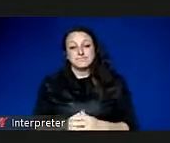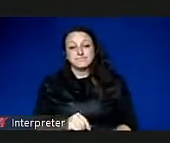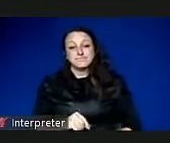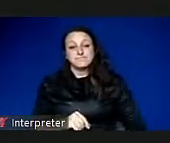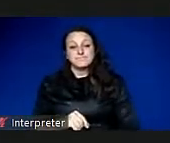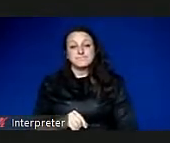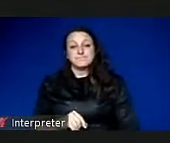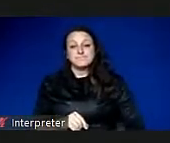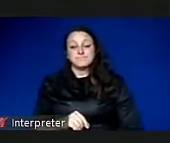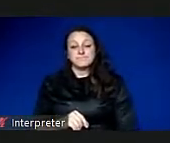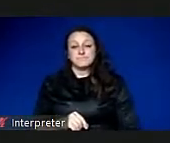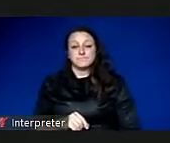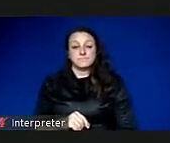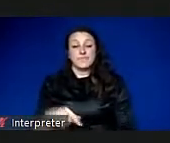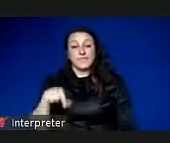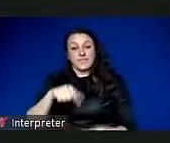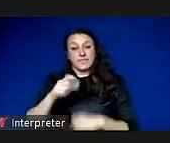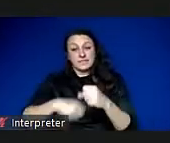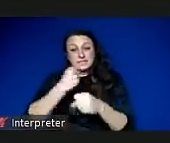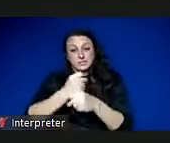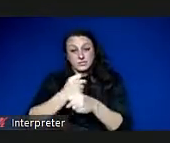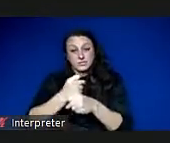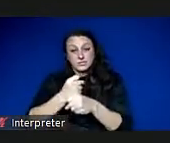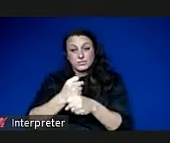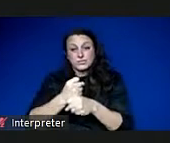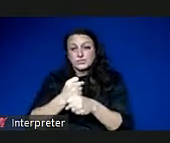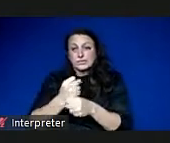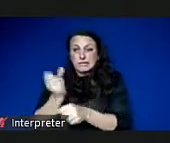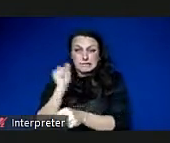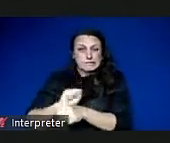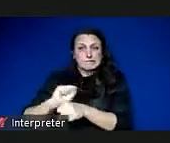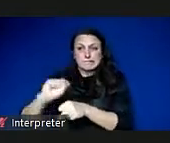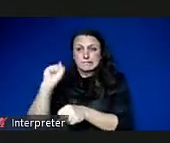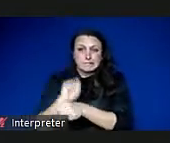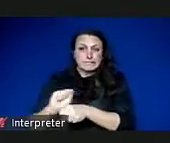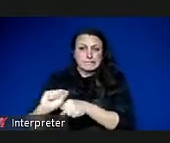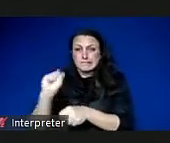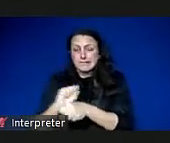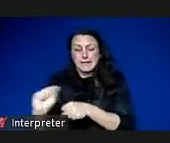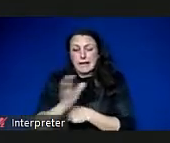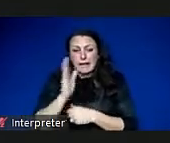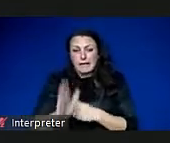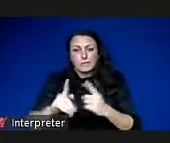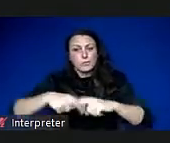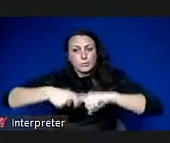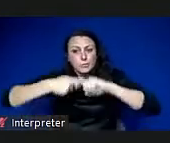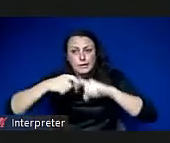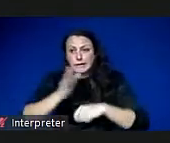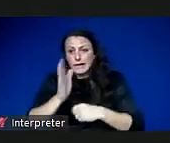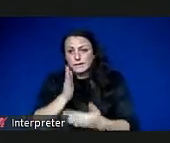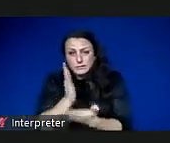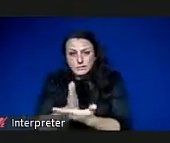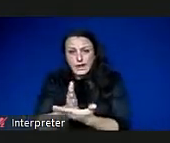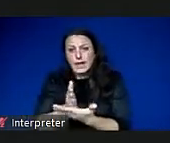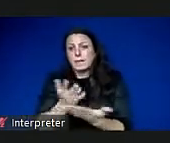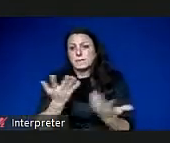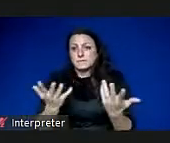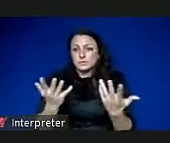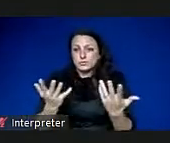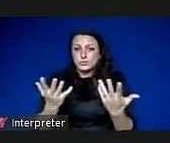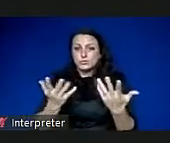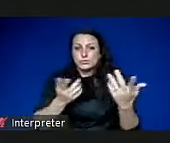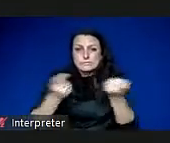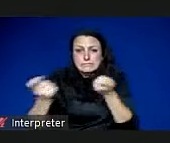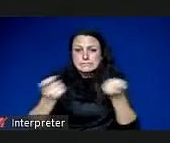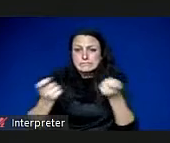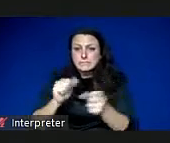We have had a year of non-stop work to mitigate the spread of COVID throughout our state, but in particular